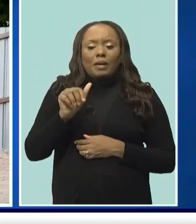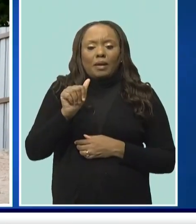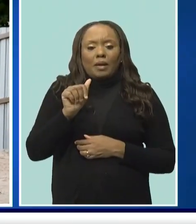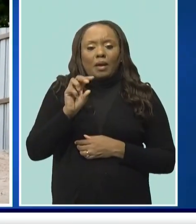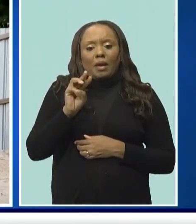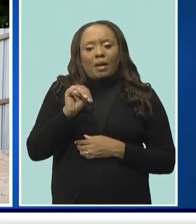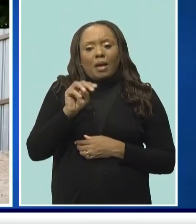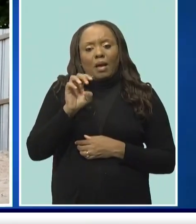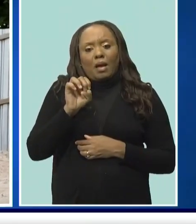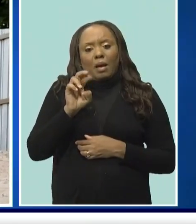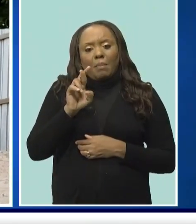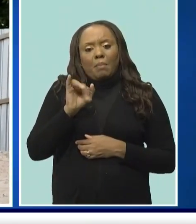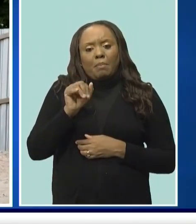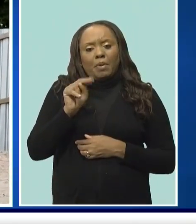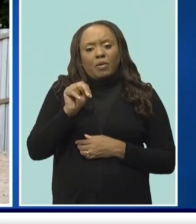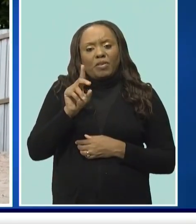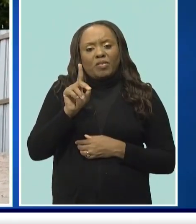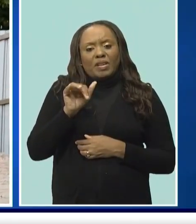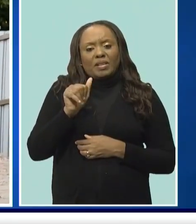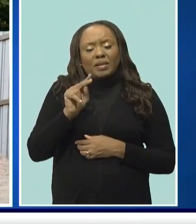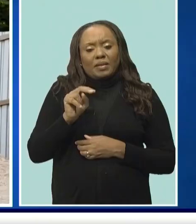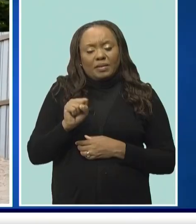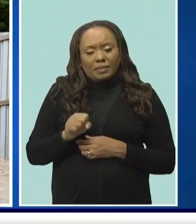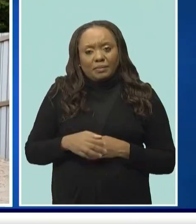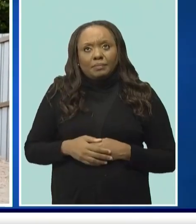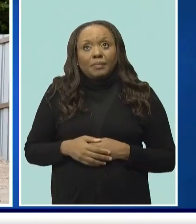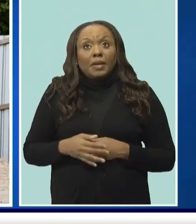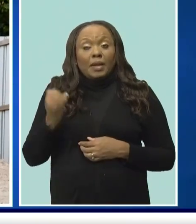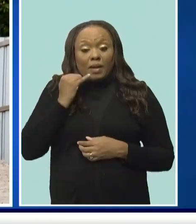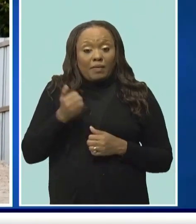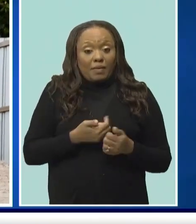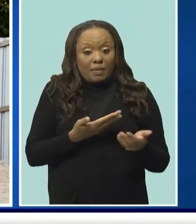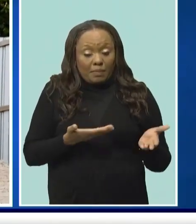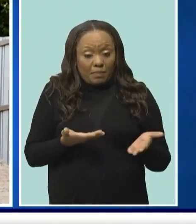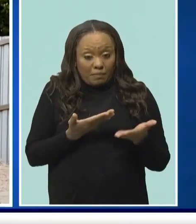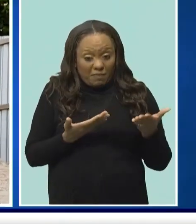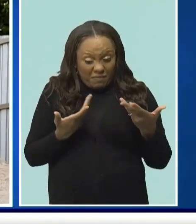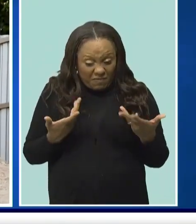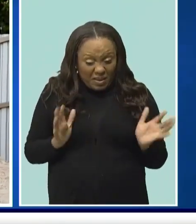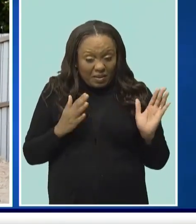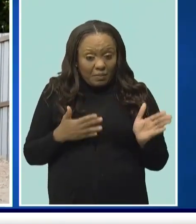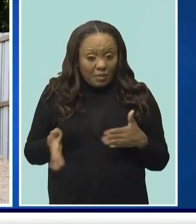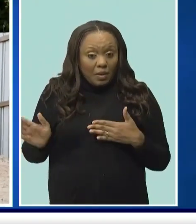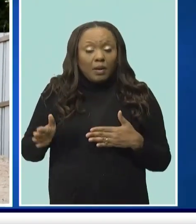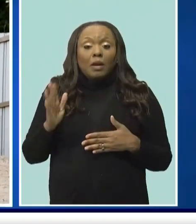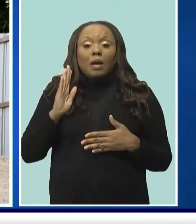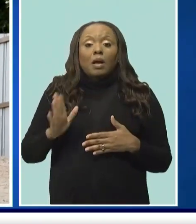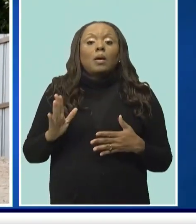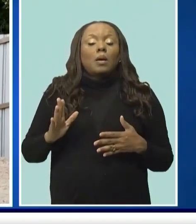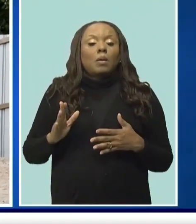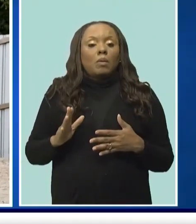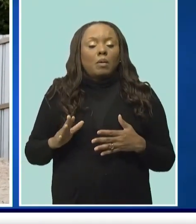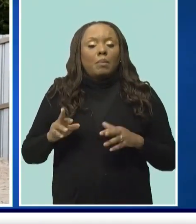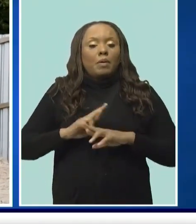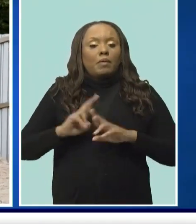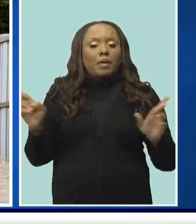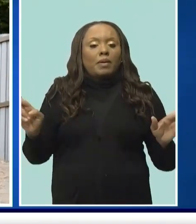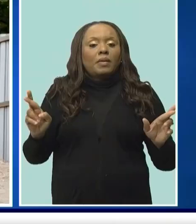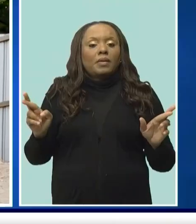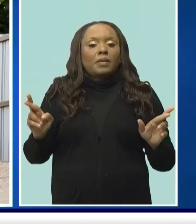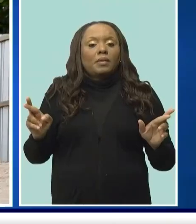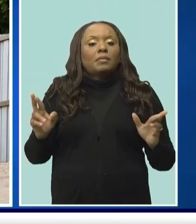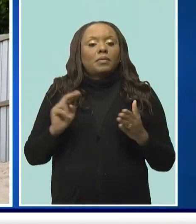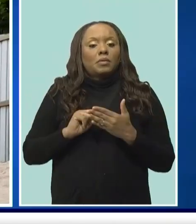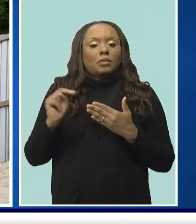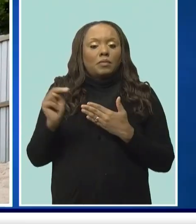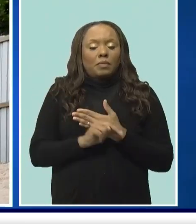says if all goes to plan, the multi-million-dollar hotel should be completed in November 2024. But